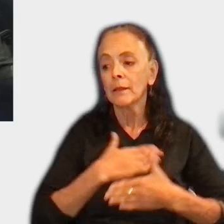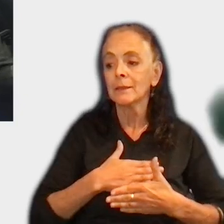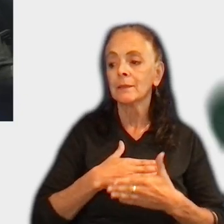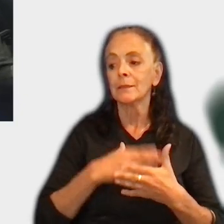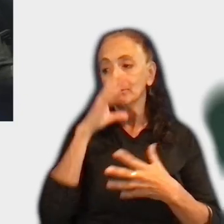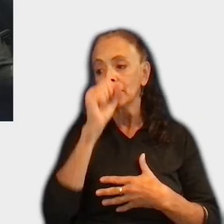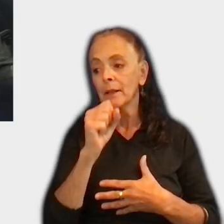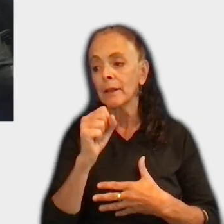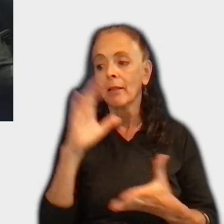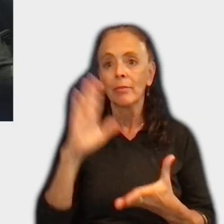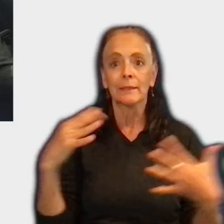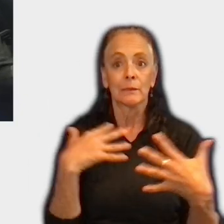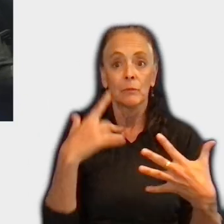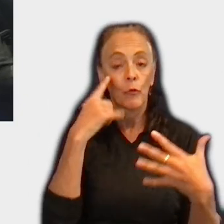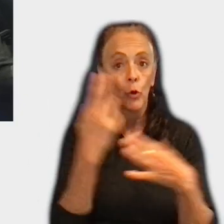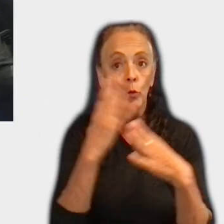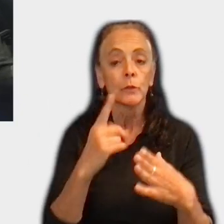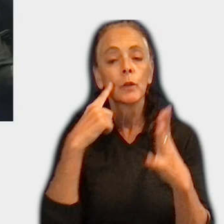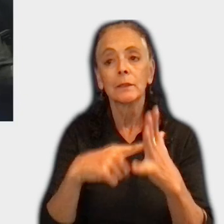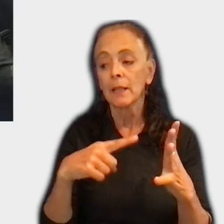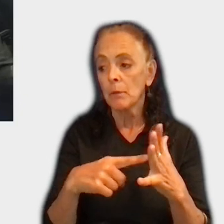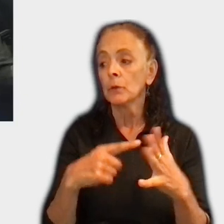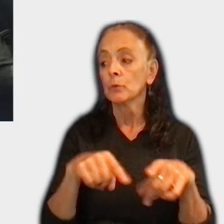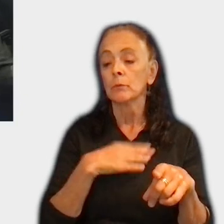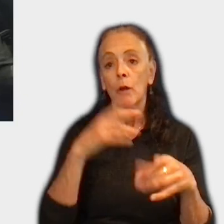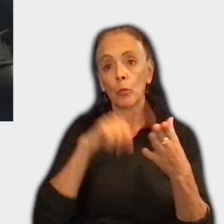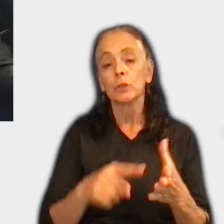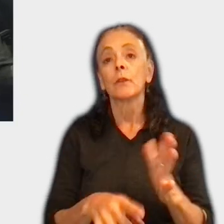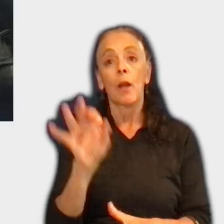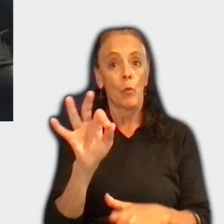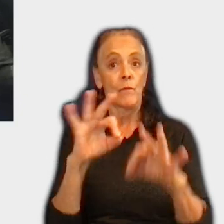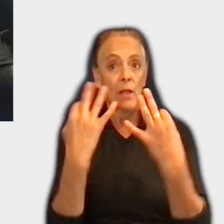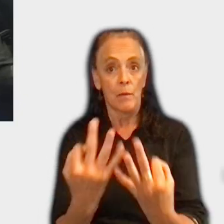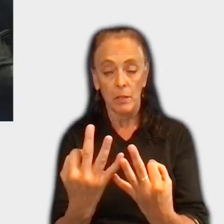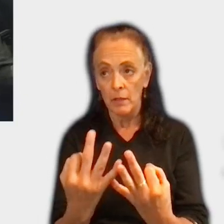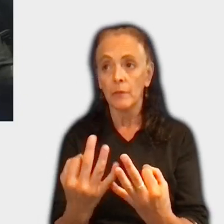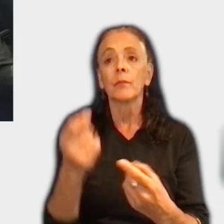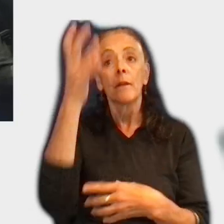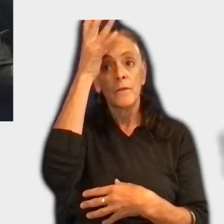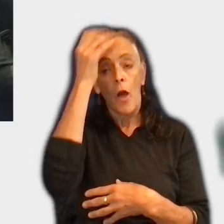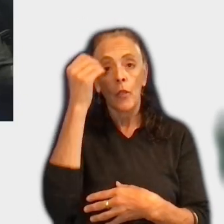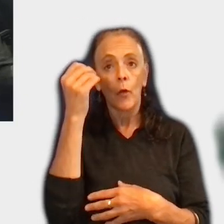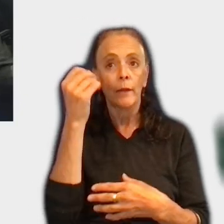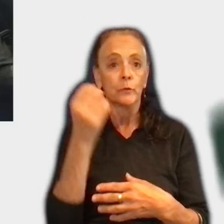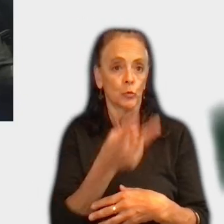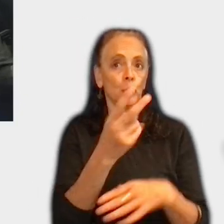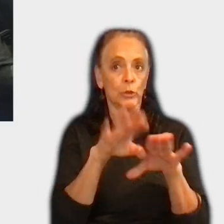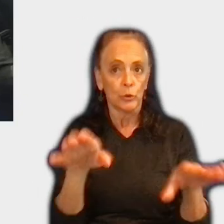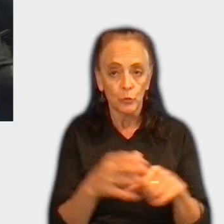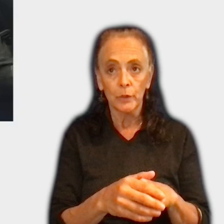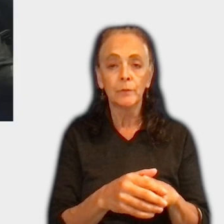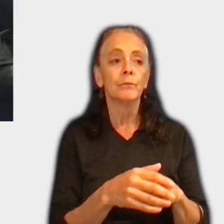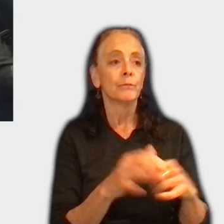example like when uh making the research i found like one family like fathers and two two children they